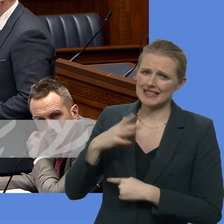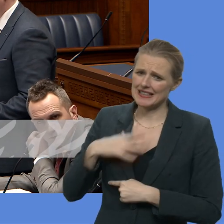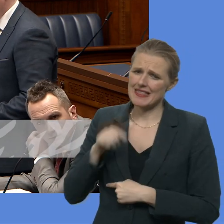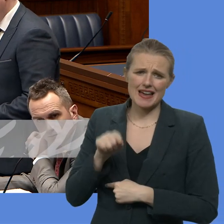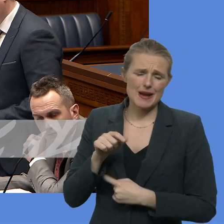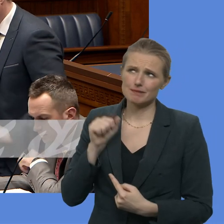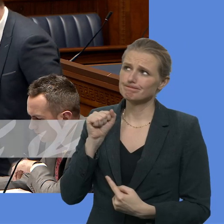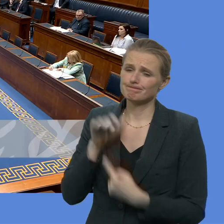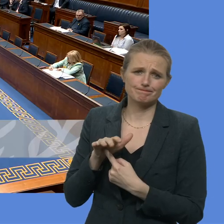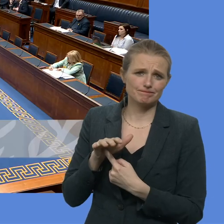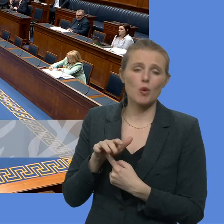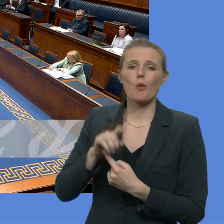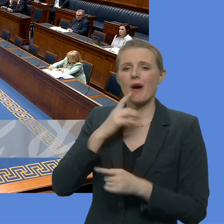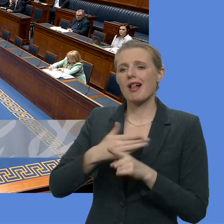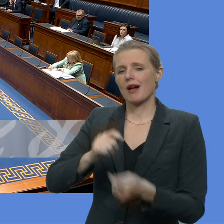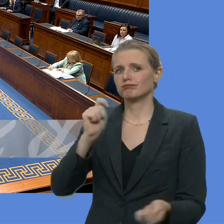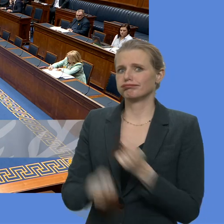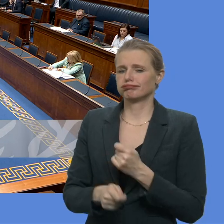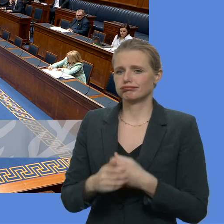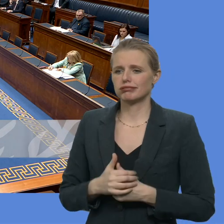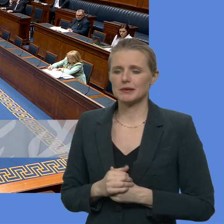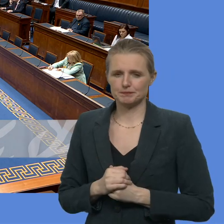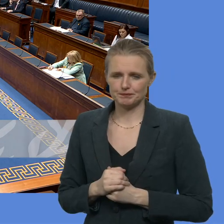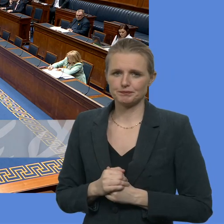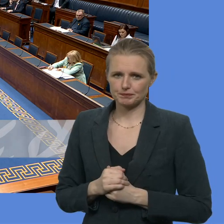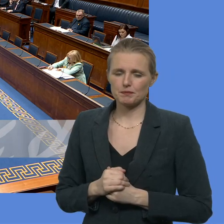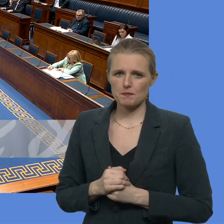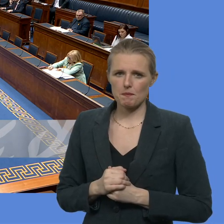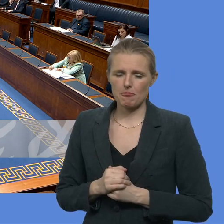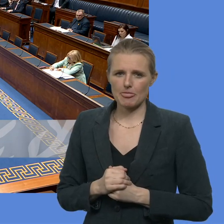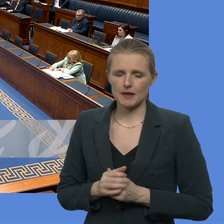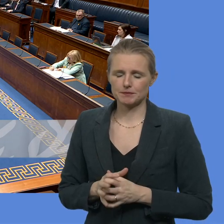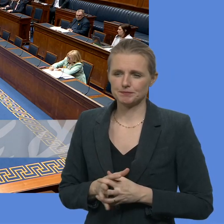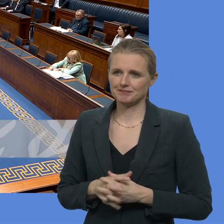can be transformational. Questions 6 and 7 have been withdrawn. I call Mr. Honeyford.